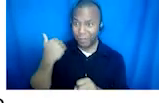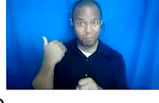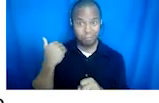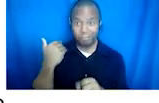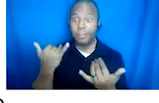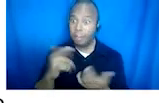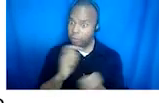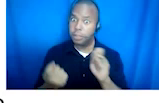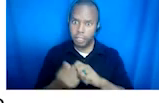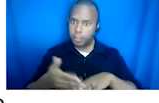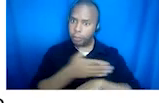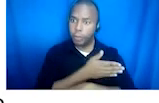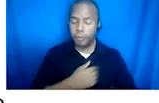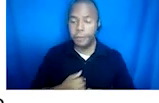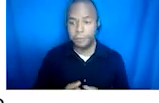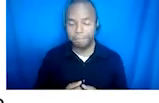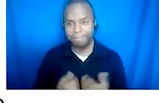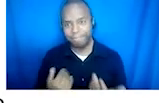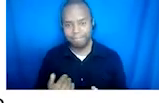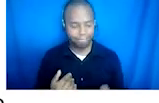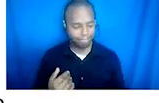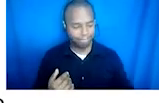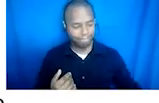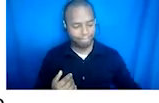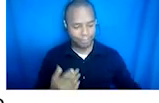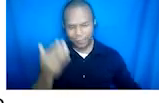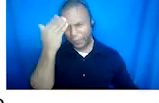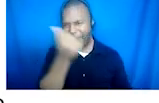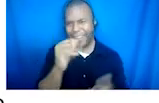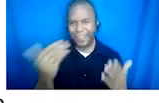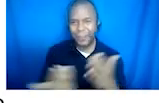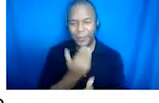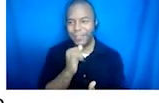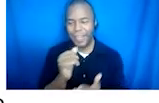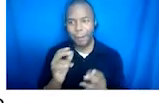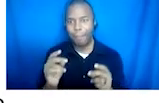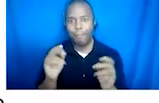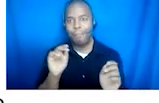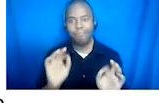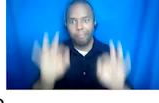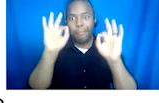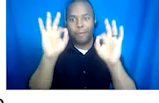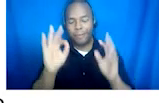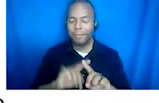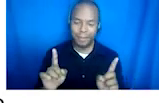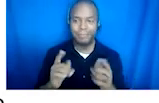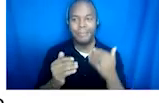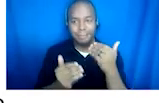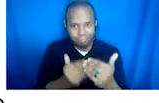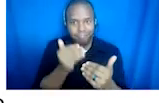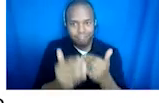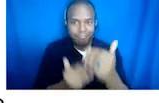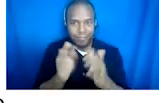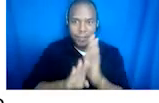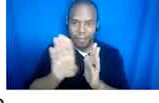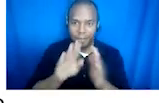like anything new, right? It's not great out of the box, but it develops over time. This system,